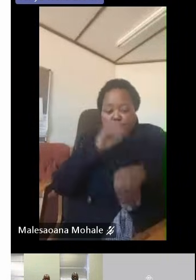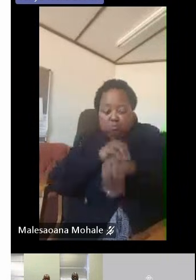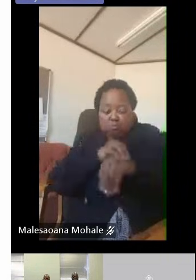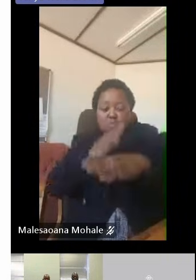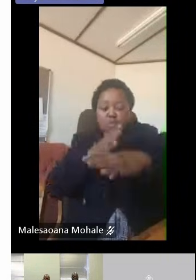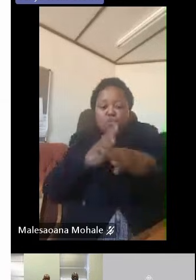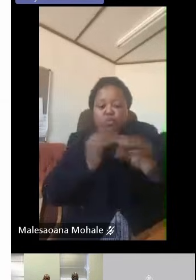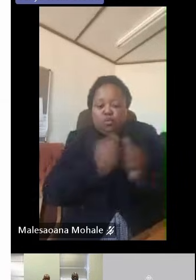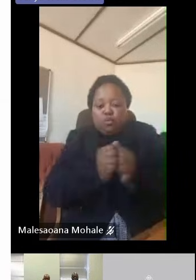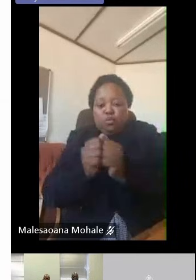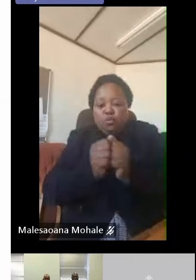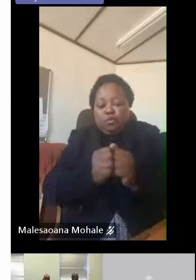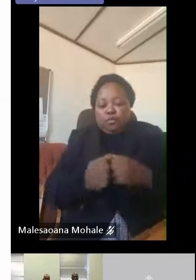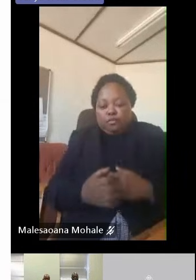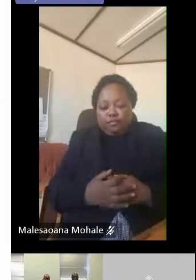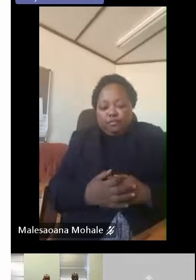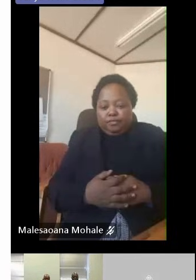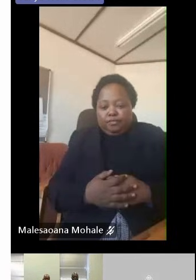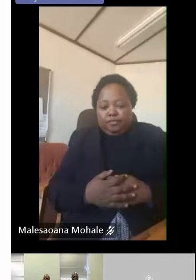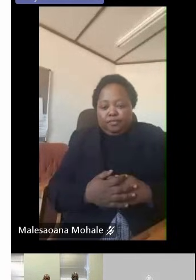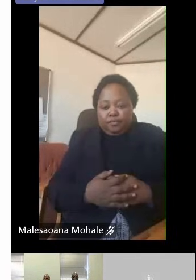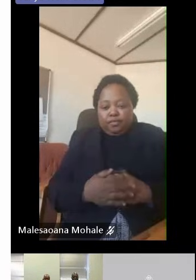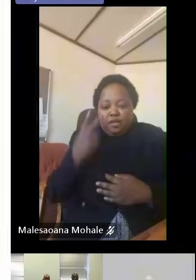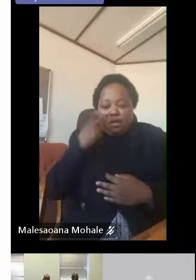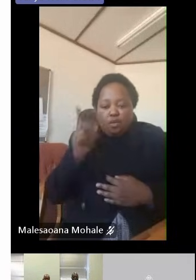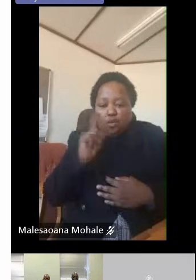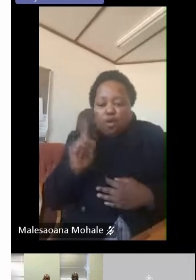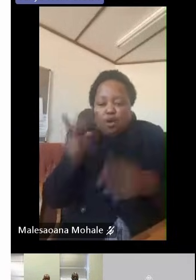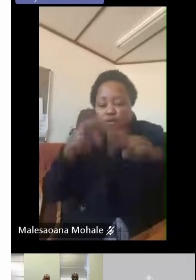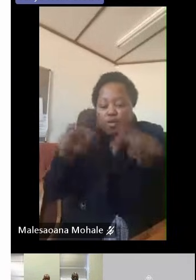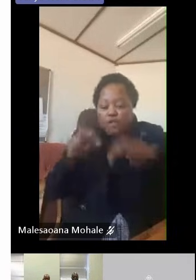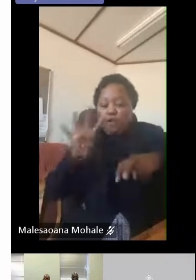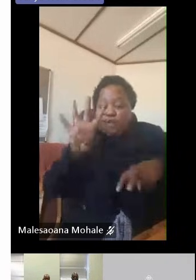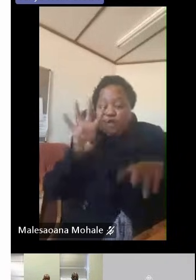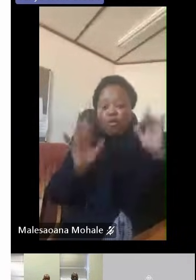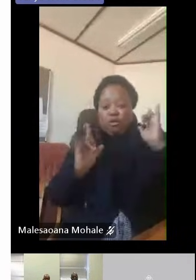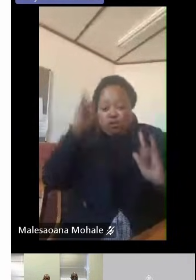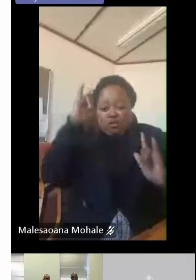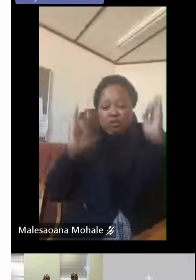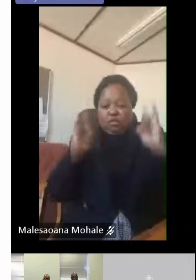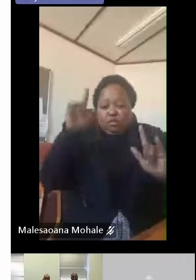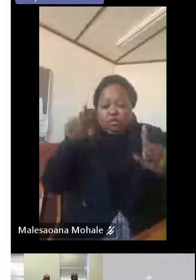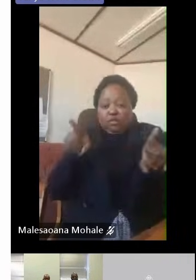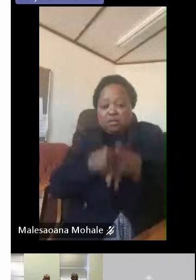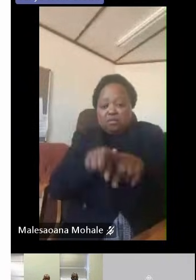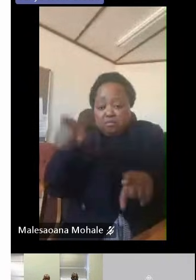I looked at research in 4 districts. You're all very familiar with the data in